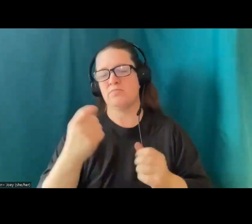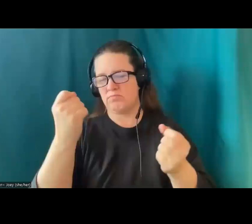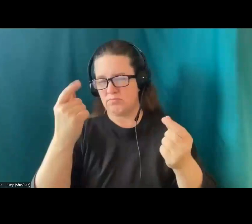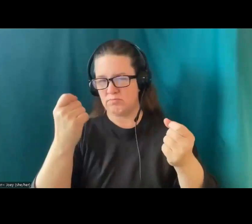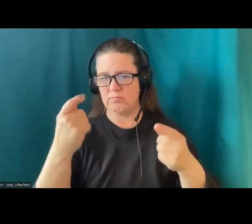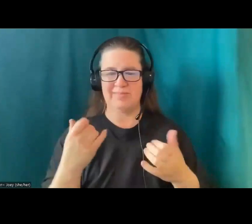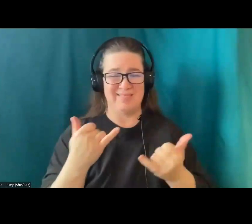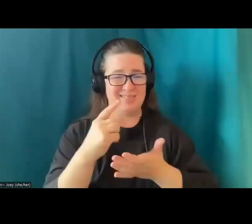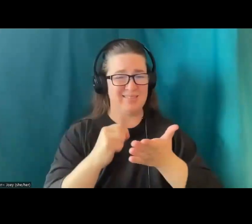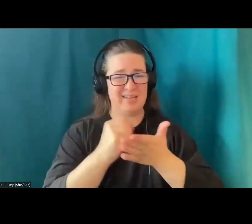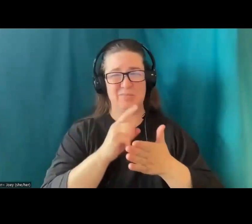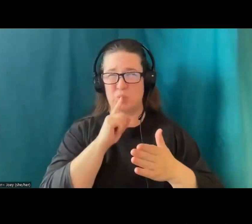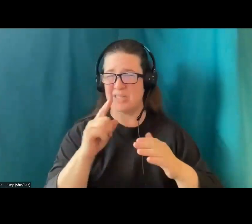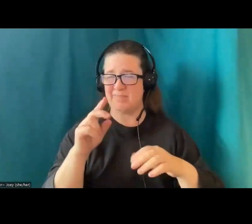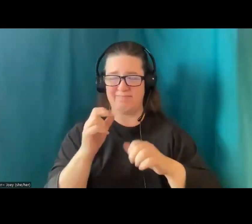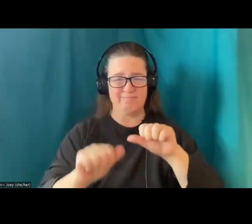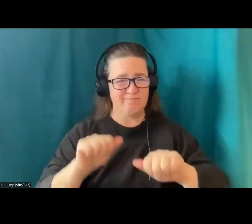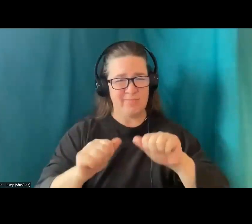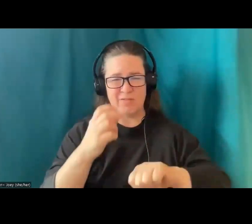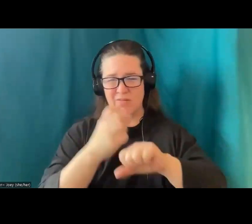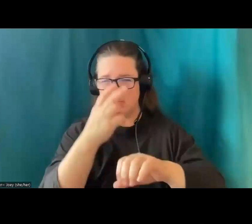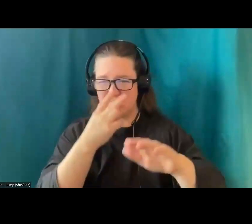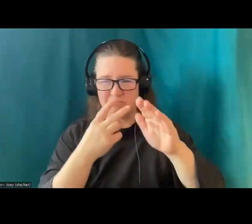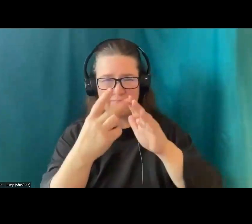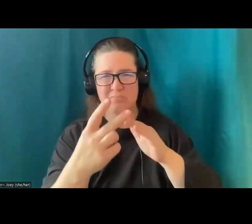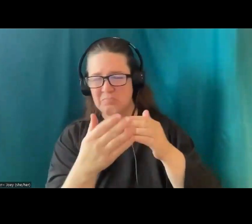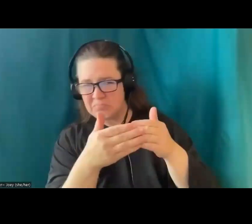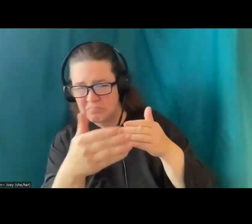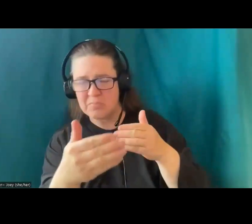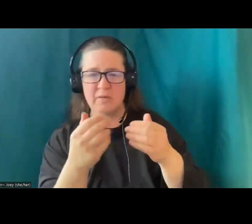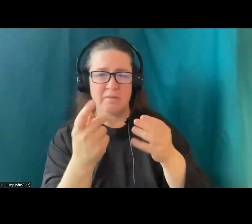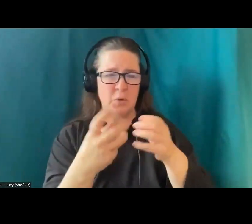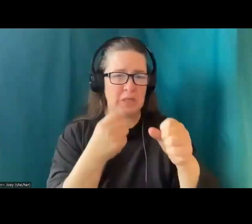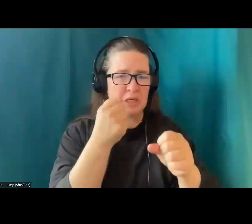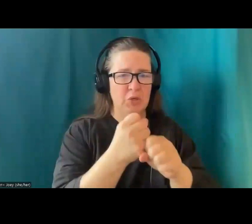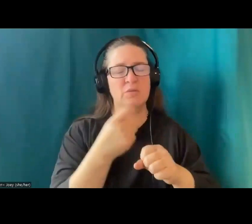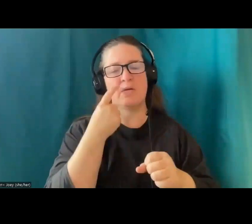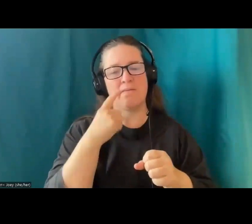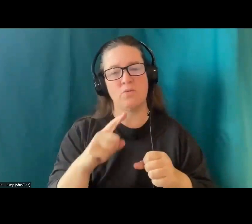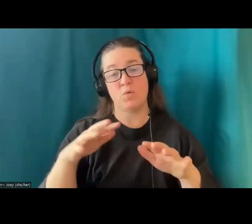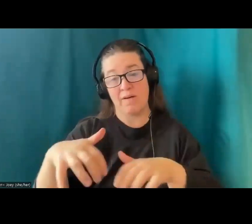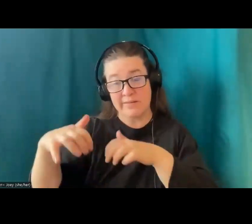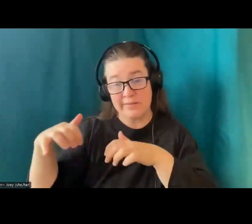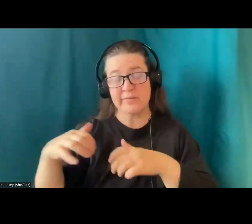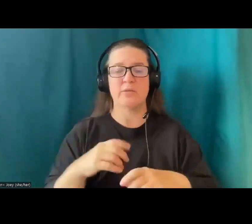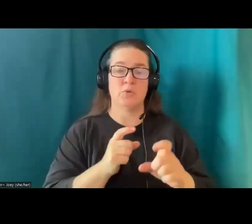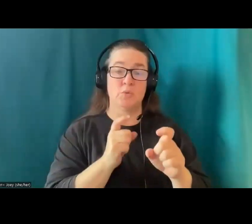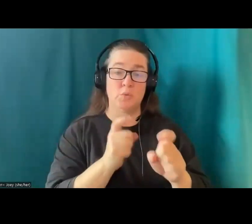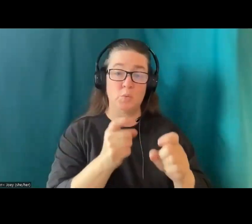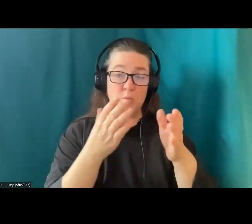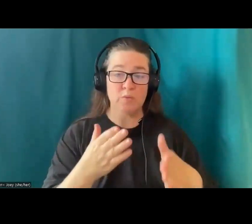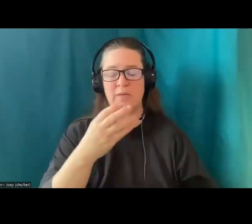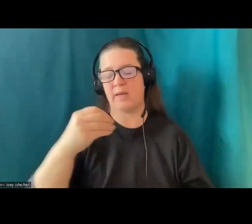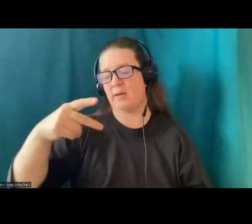sector about what the next few years will look like in terms of audiences, donors, and public sector support. Despite the uncertainty